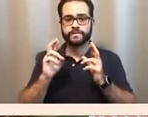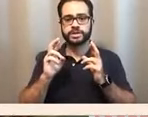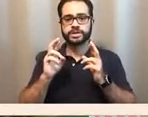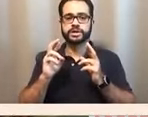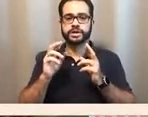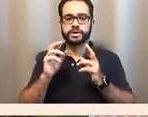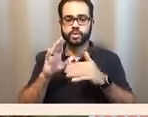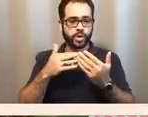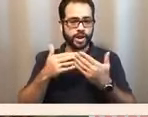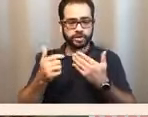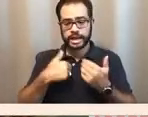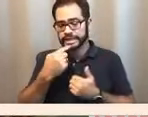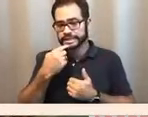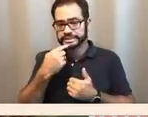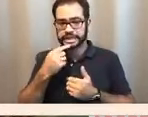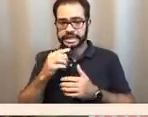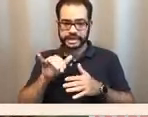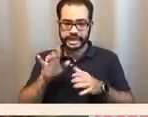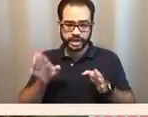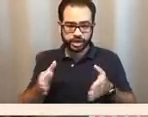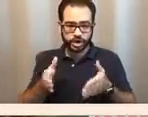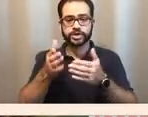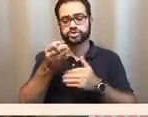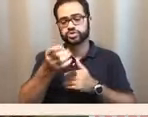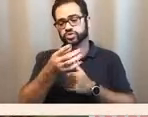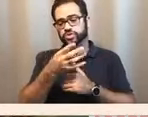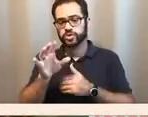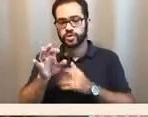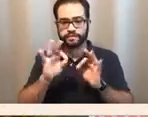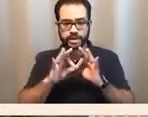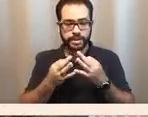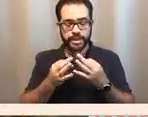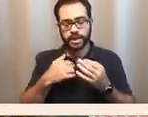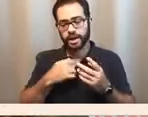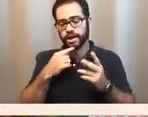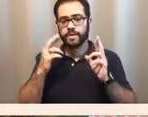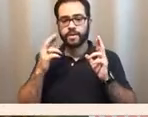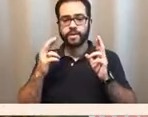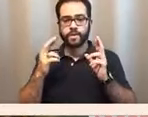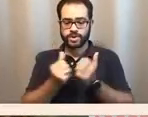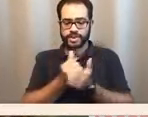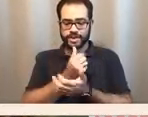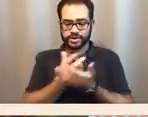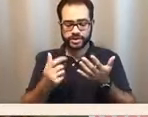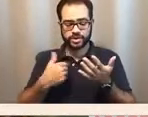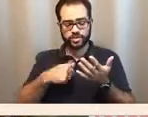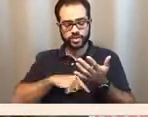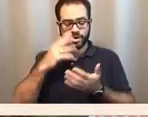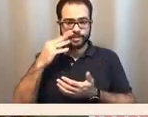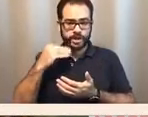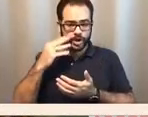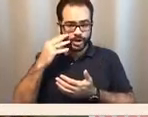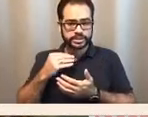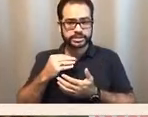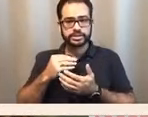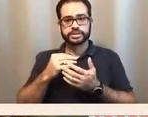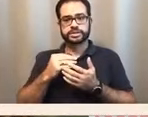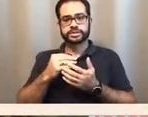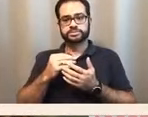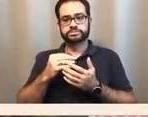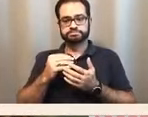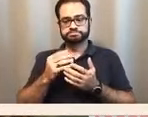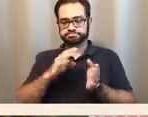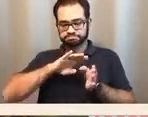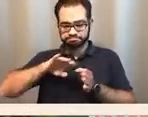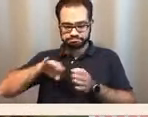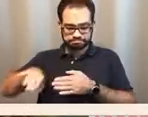and your family. And with that said, I hope that after all that we're going through, subside, that I have opportunity